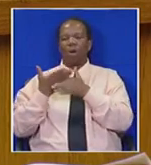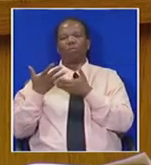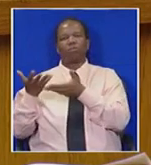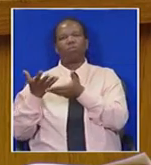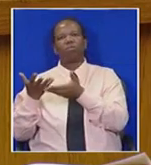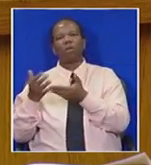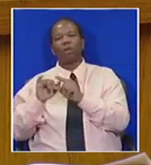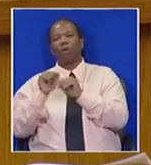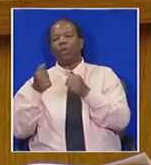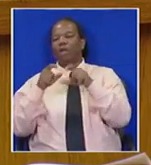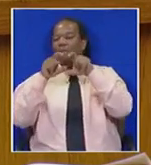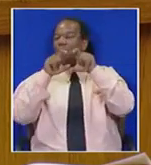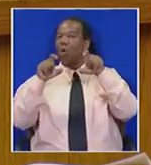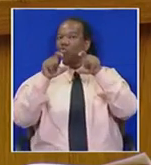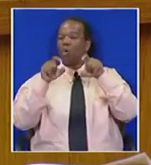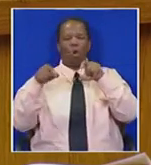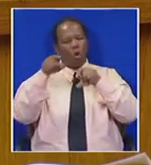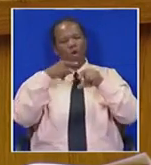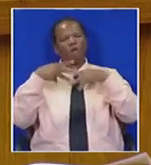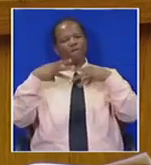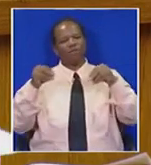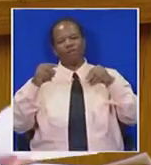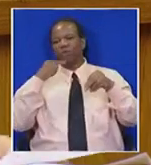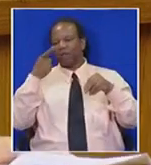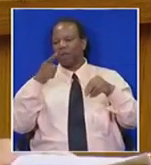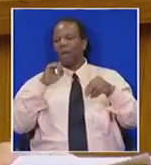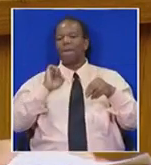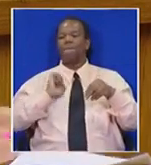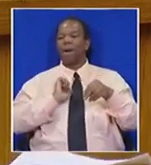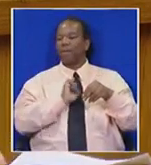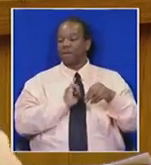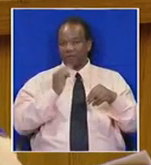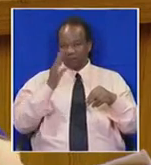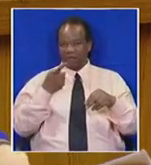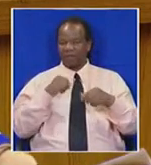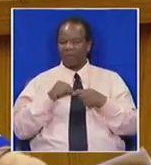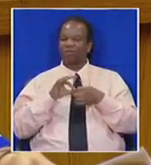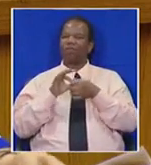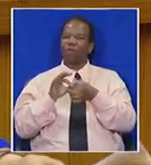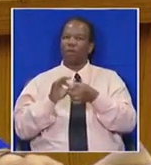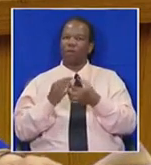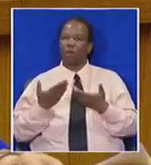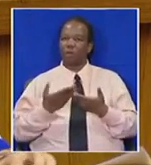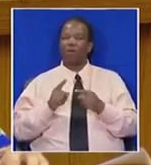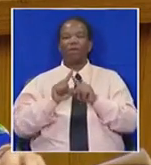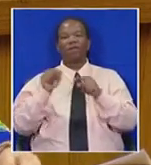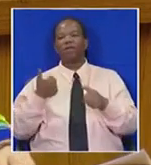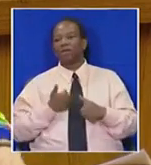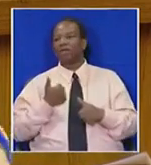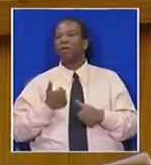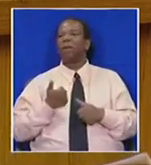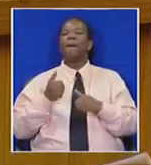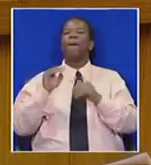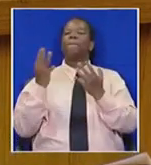a motto that we adopted, all of us, that public servants are bound by this. And this motto is